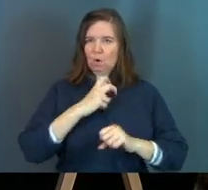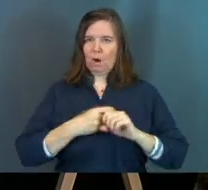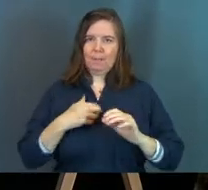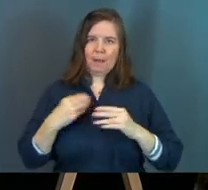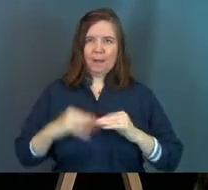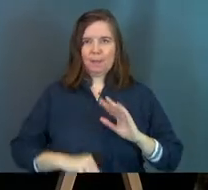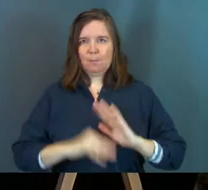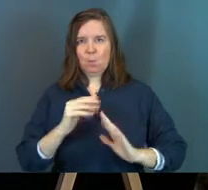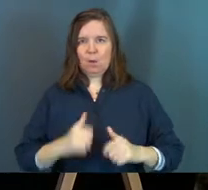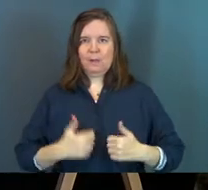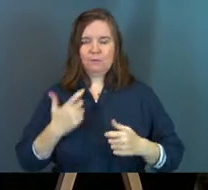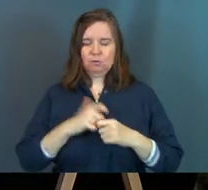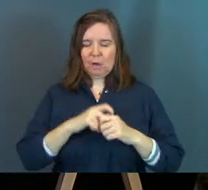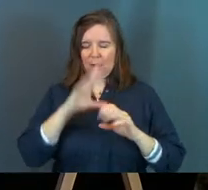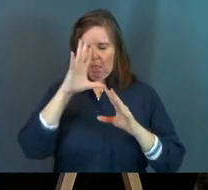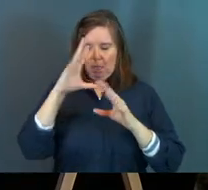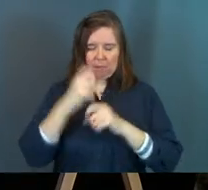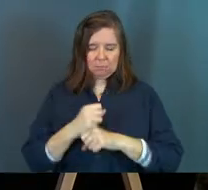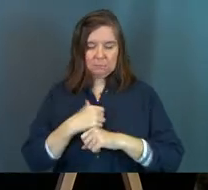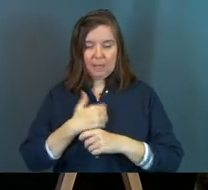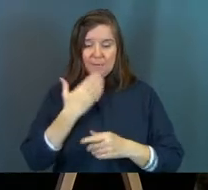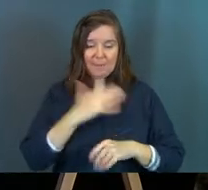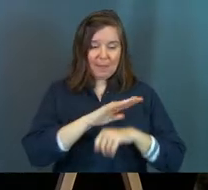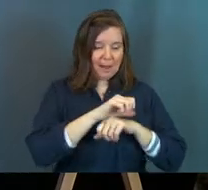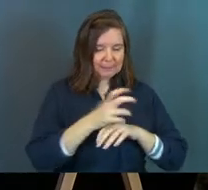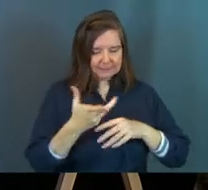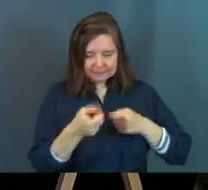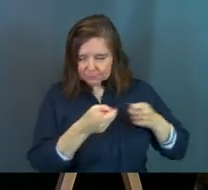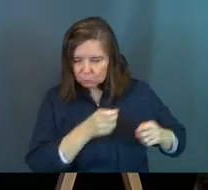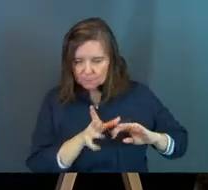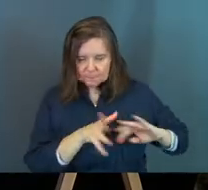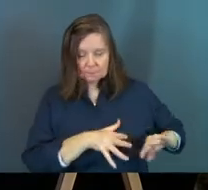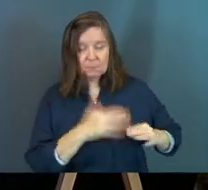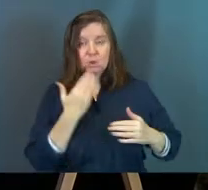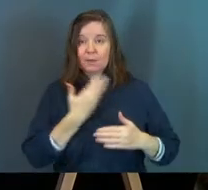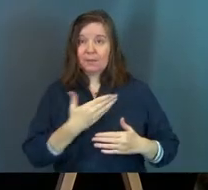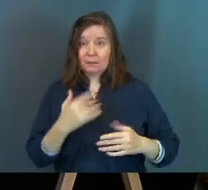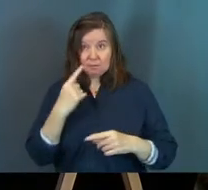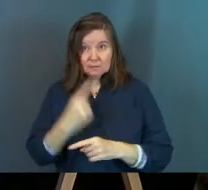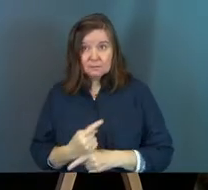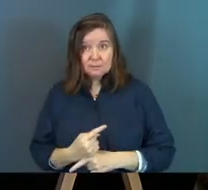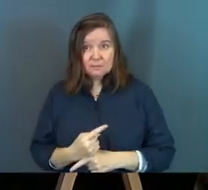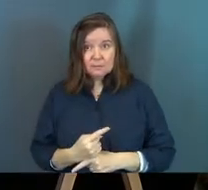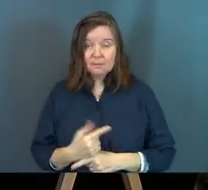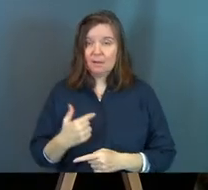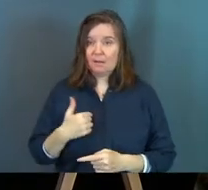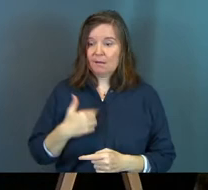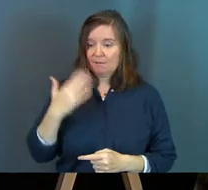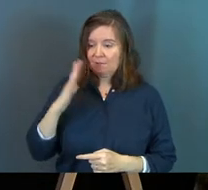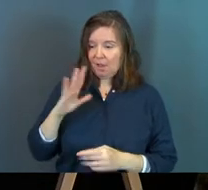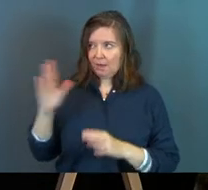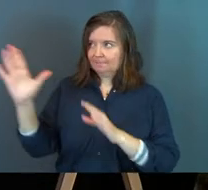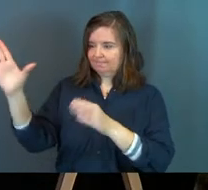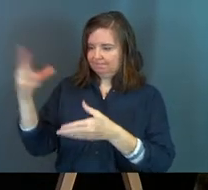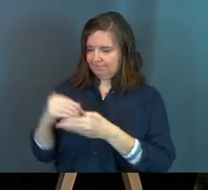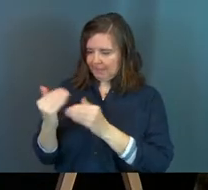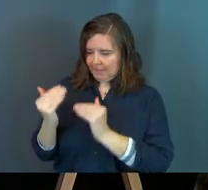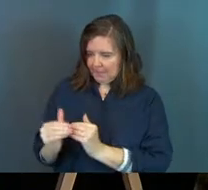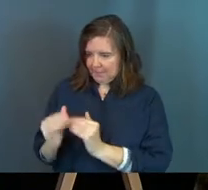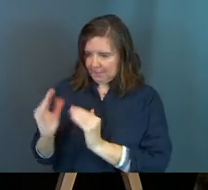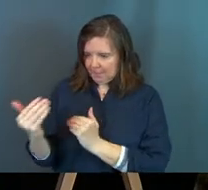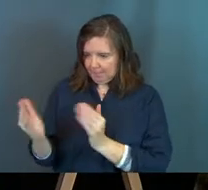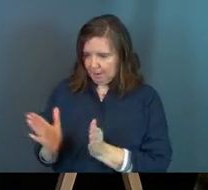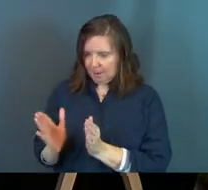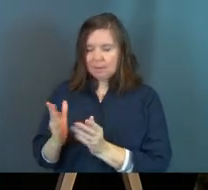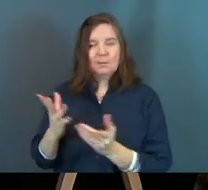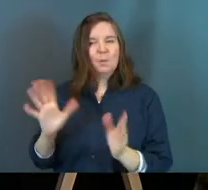my moral life, trying to get my bad habits under control, trying to do good things, right? And I've got God in that box. What if that's not what